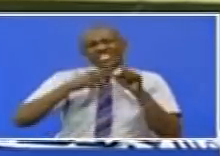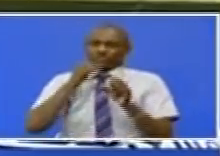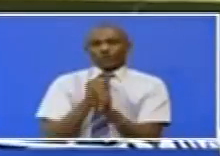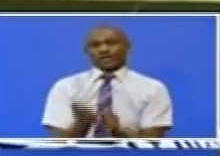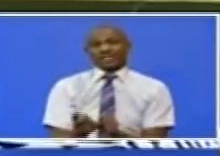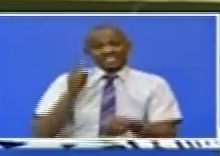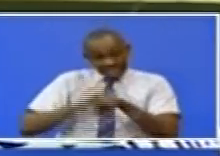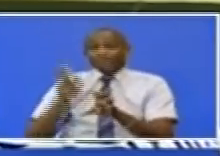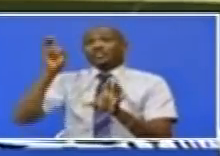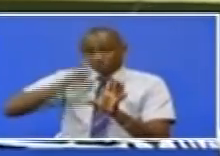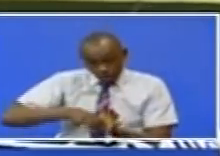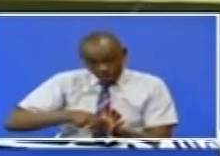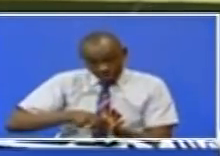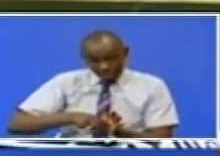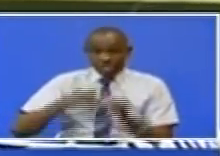I joined the judiciary,